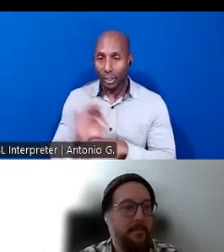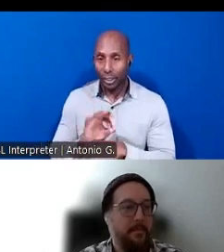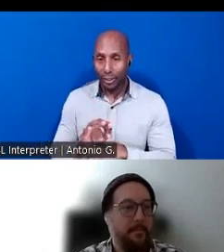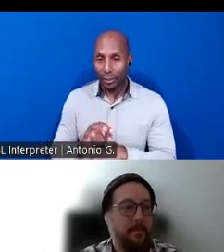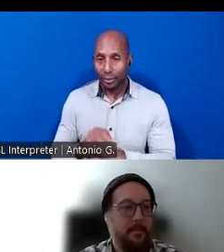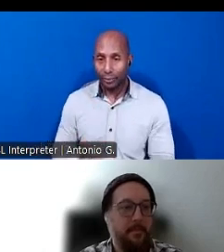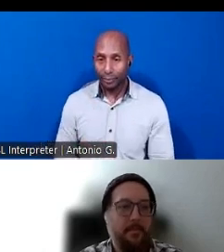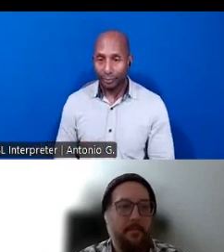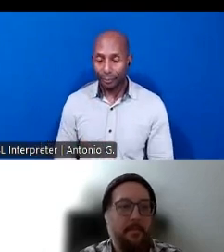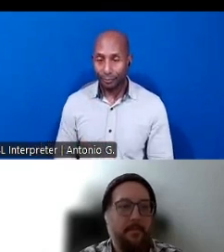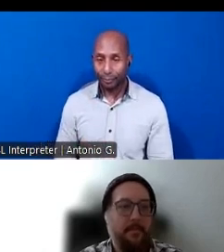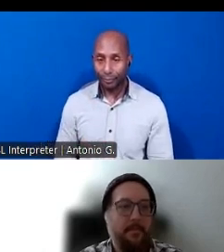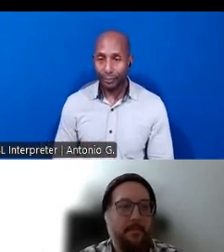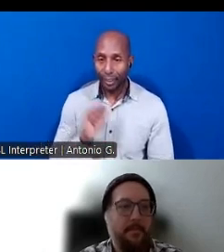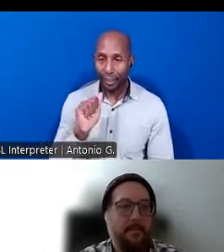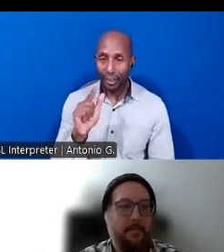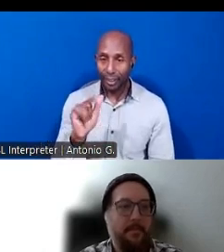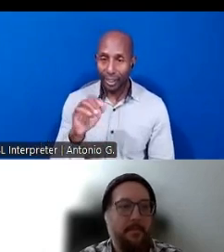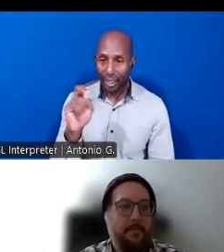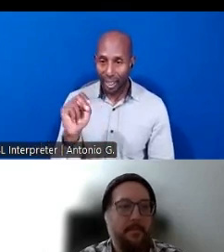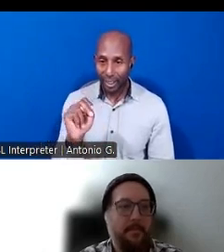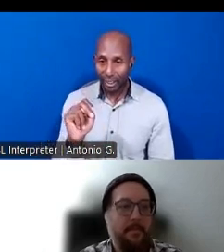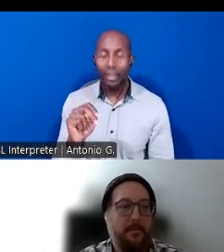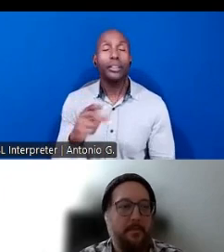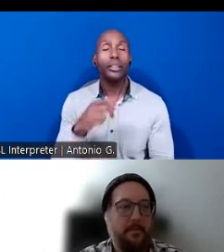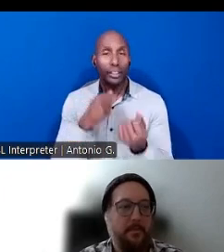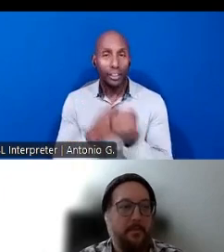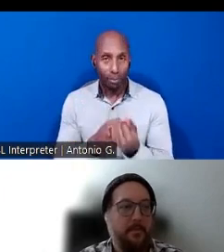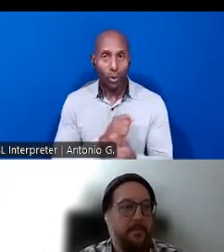Allison is a support staff,